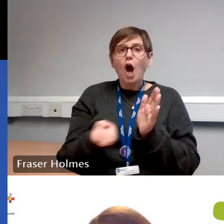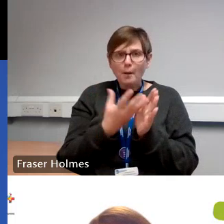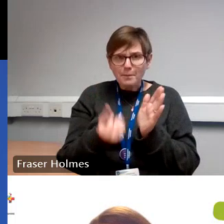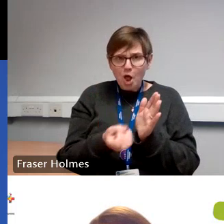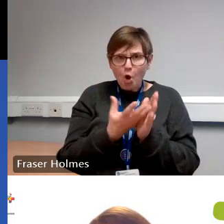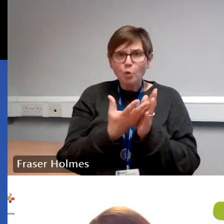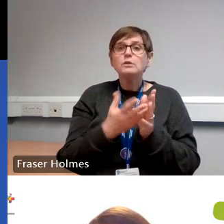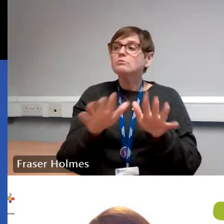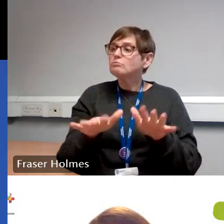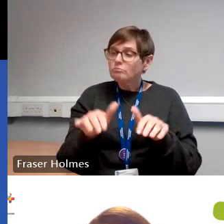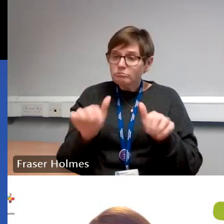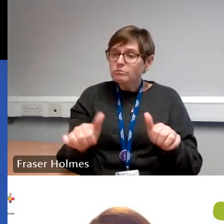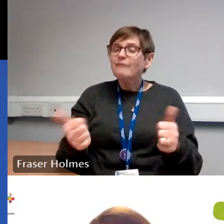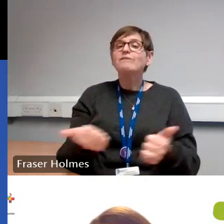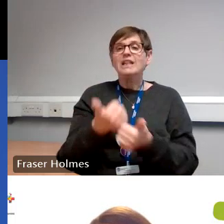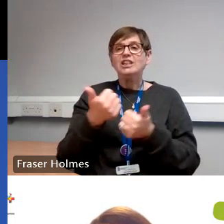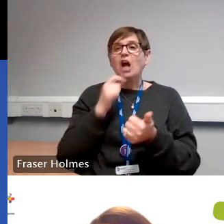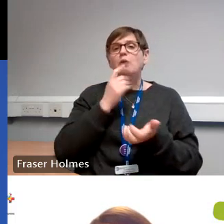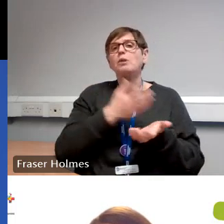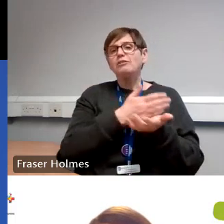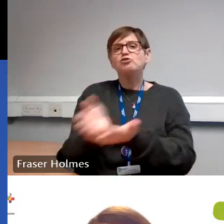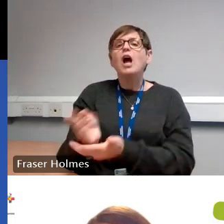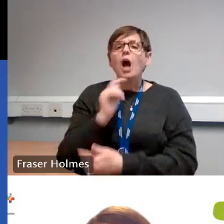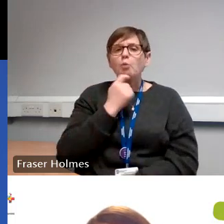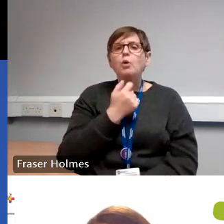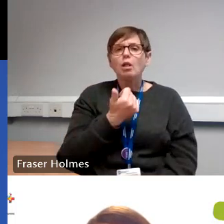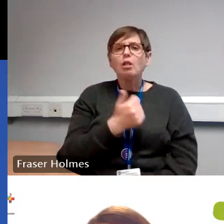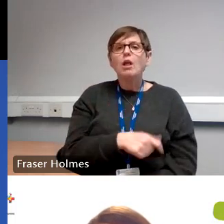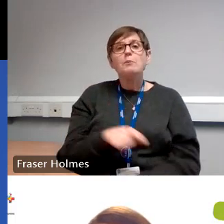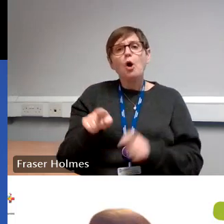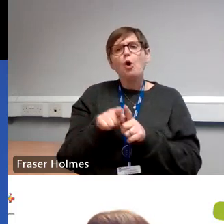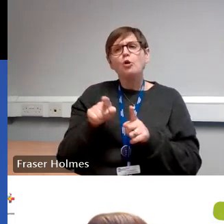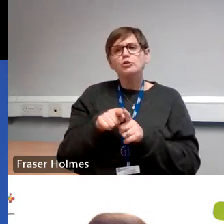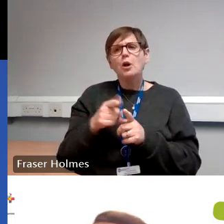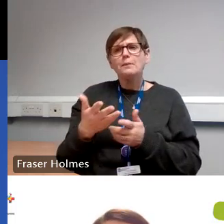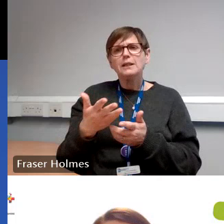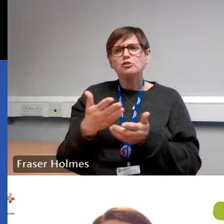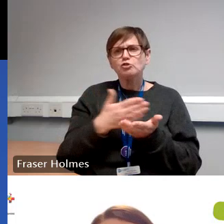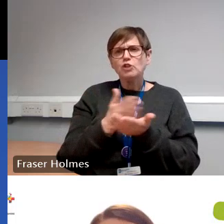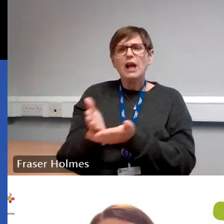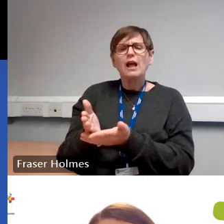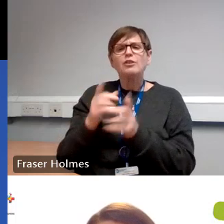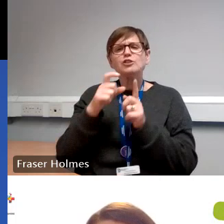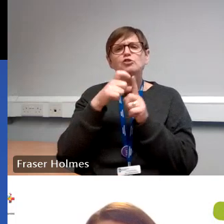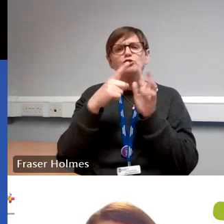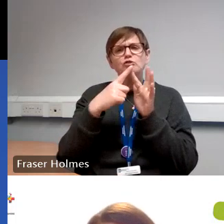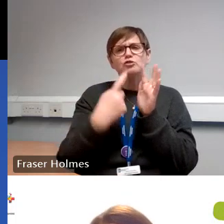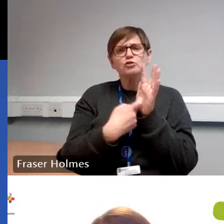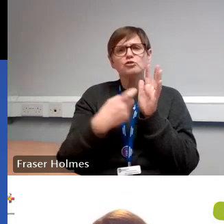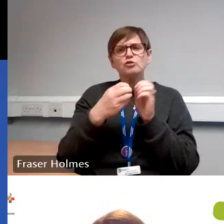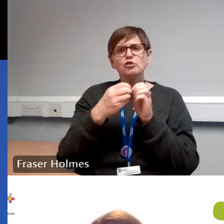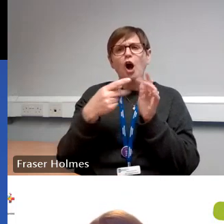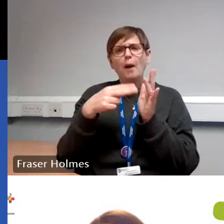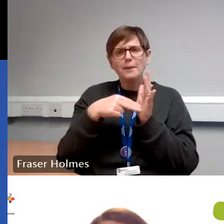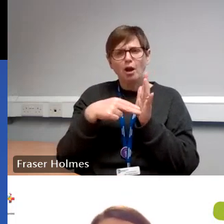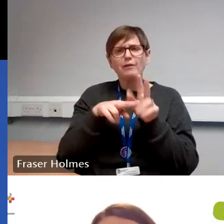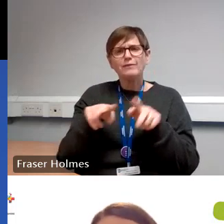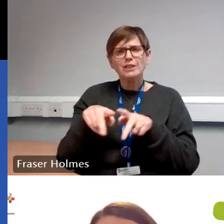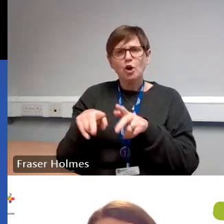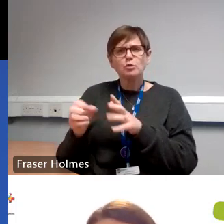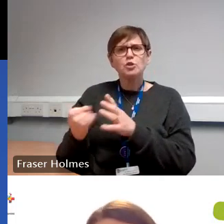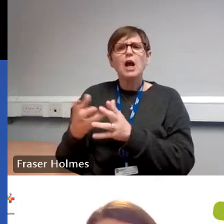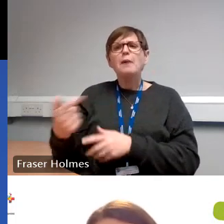finished, I will share it. And I have already shared the video at Derby on. I'm just going to repost in